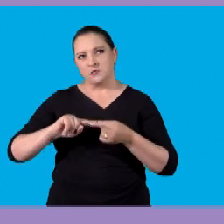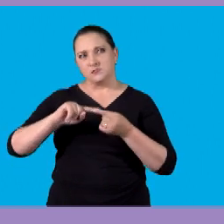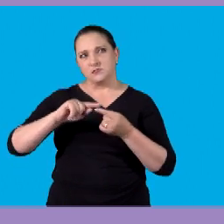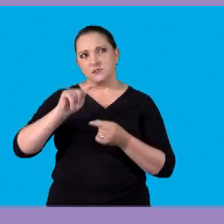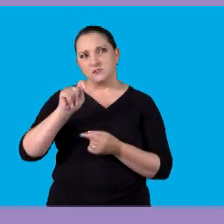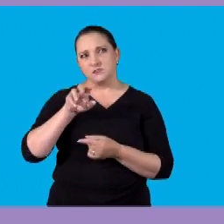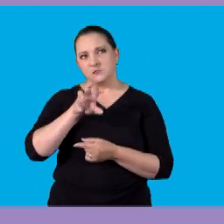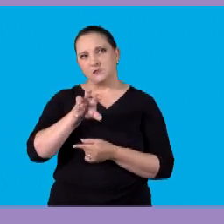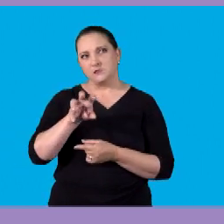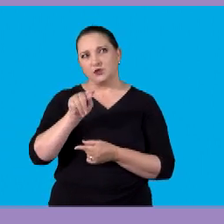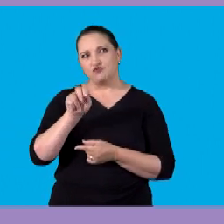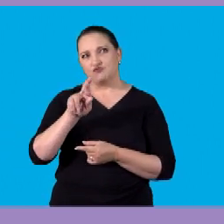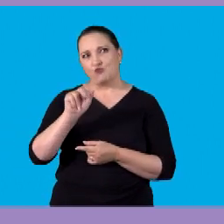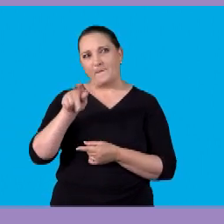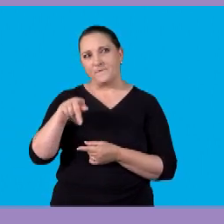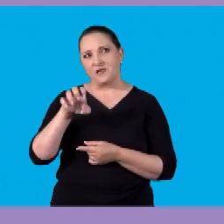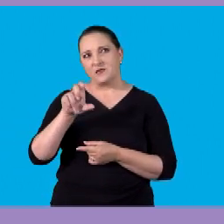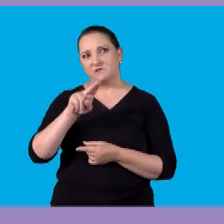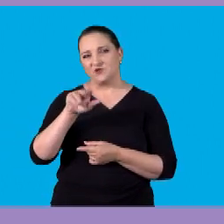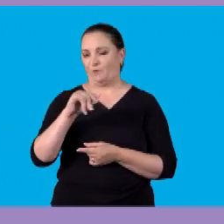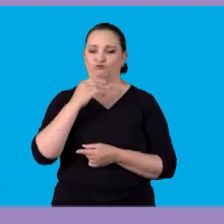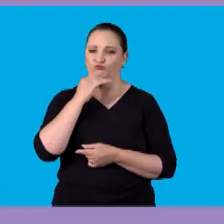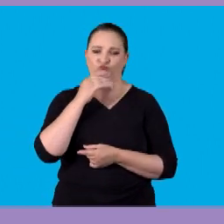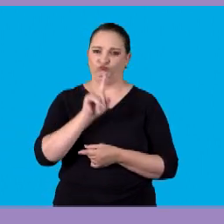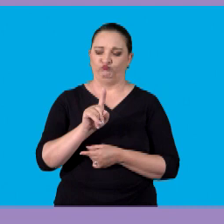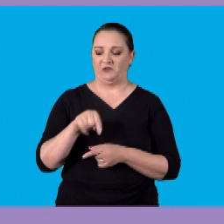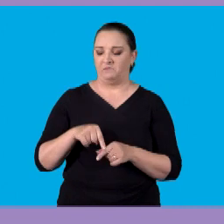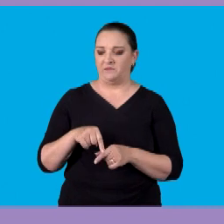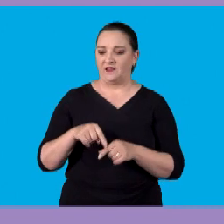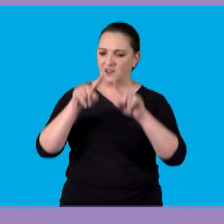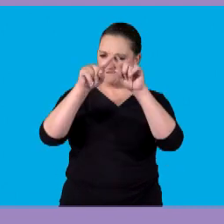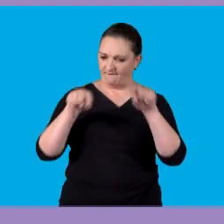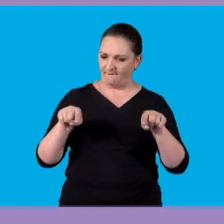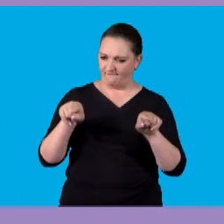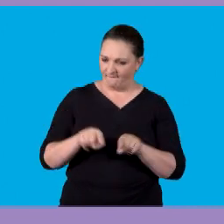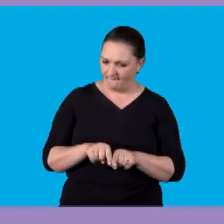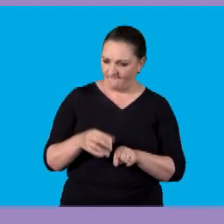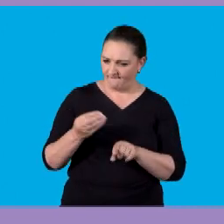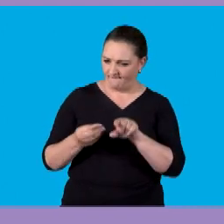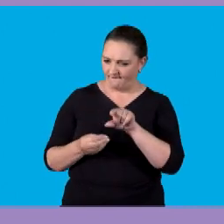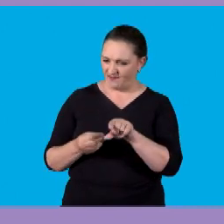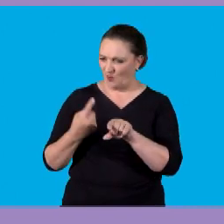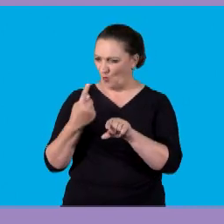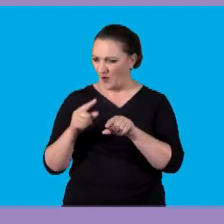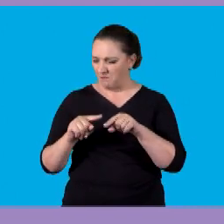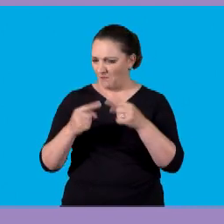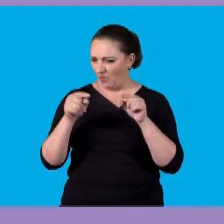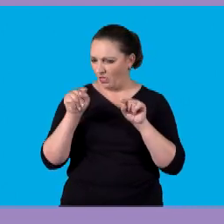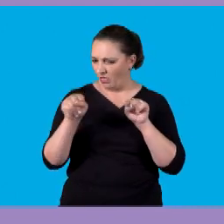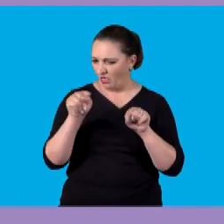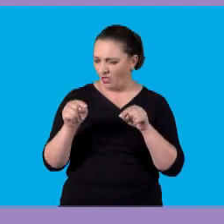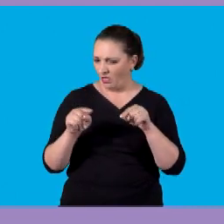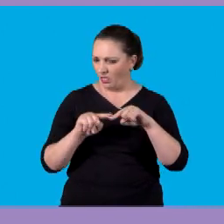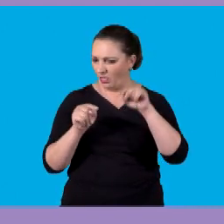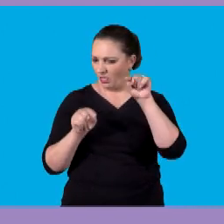opposite angles that are equal? No, it does not. And what about a kite? Does it have at least one pair of opposite angles